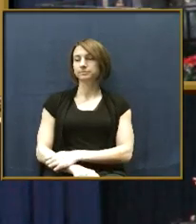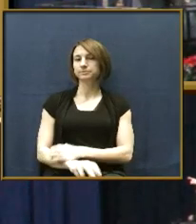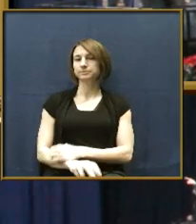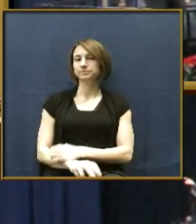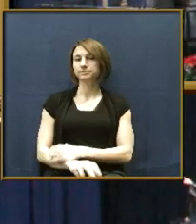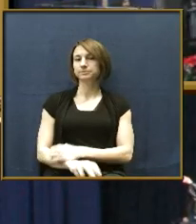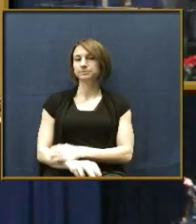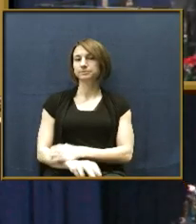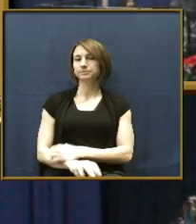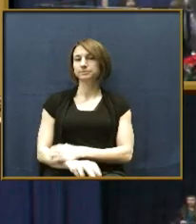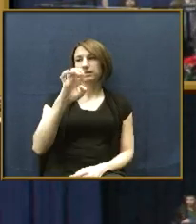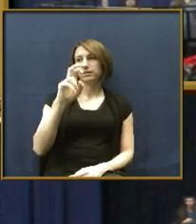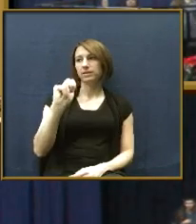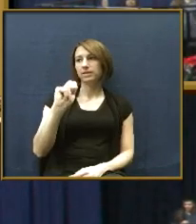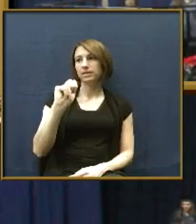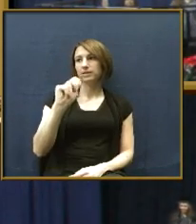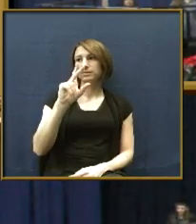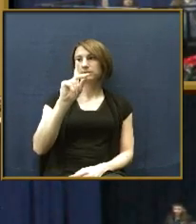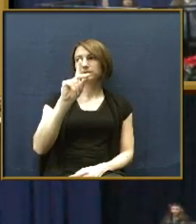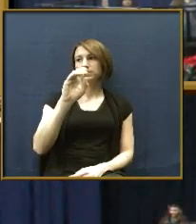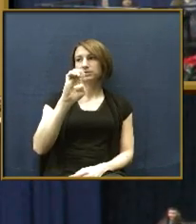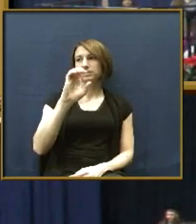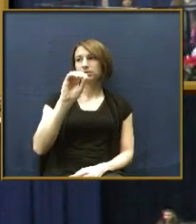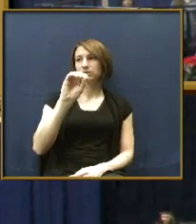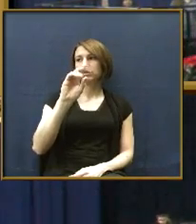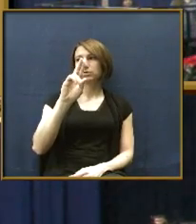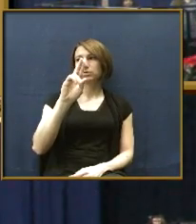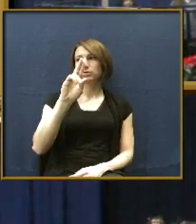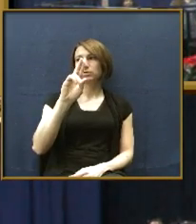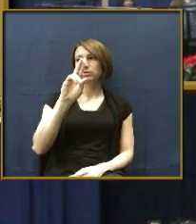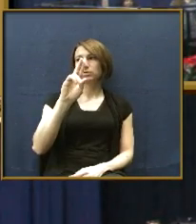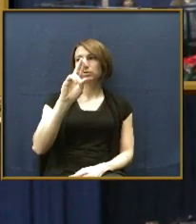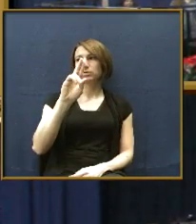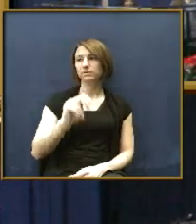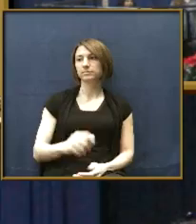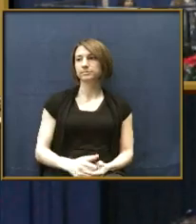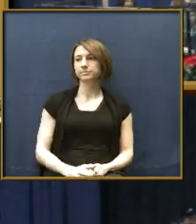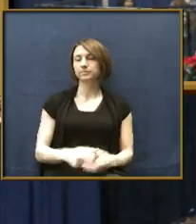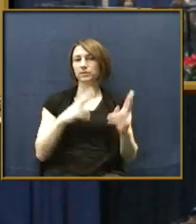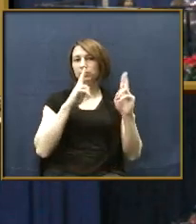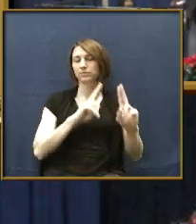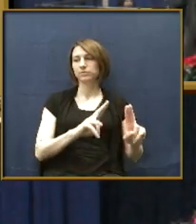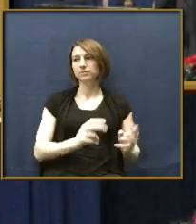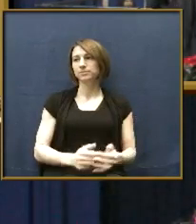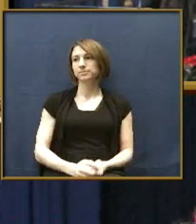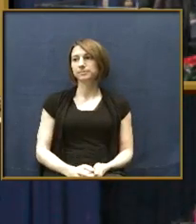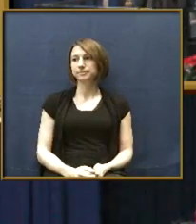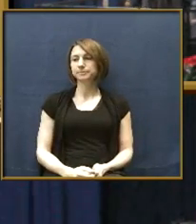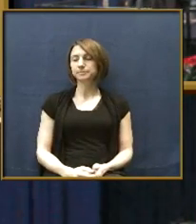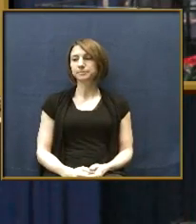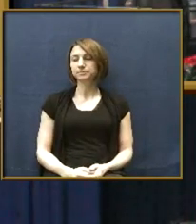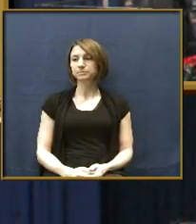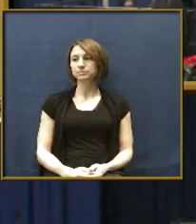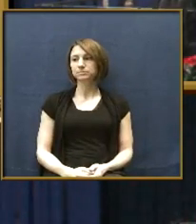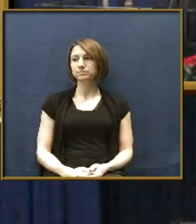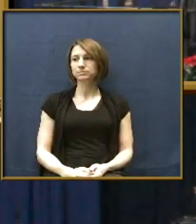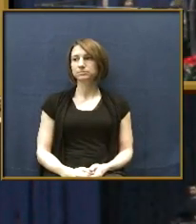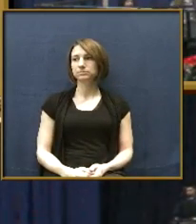Kathleen Ann, cum laude, Alpha Chi, high honors.